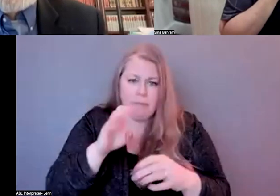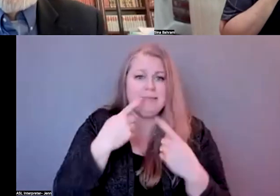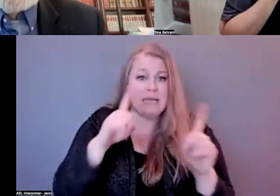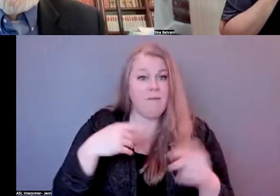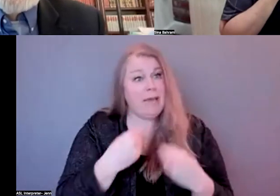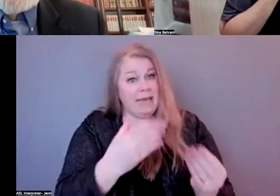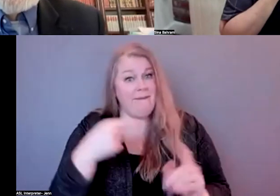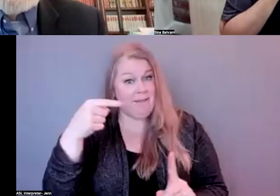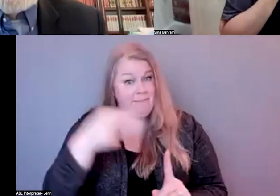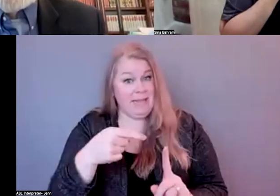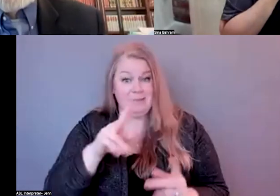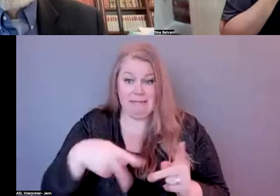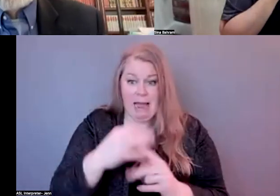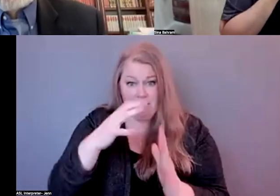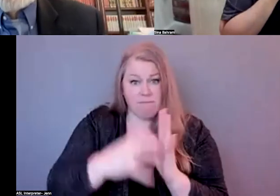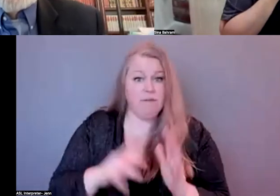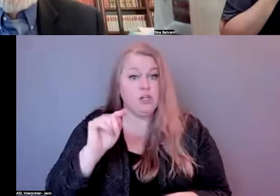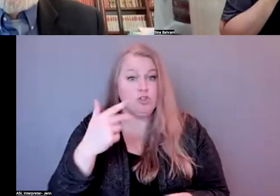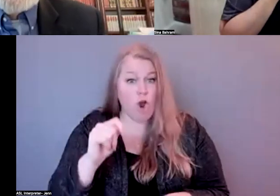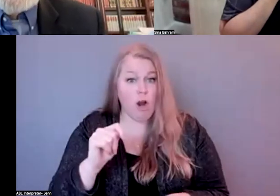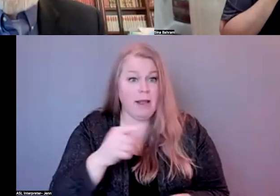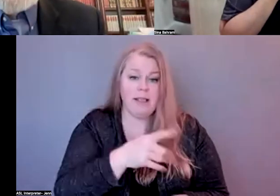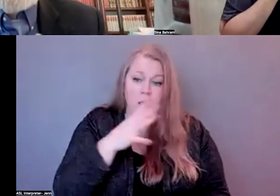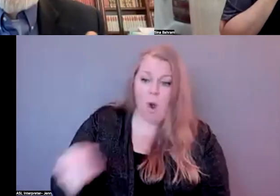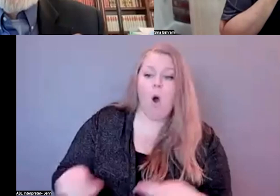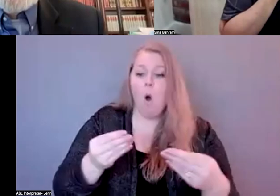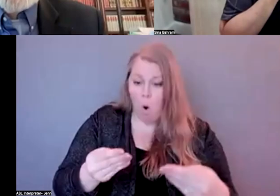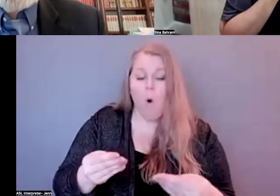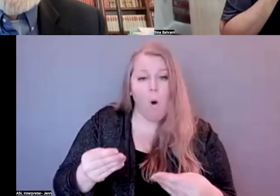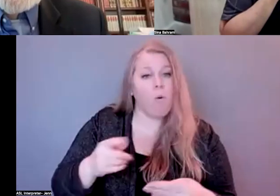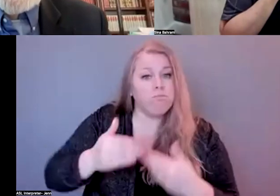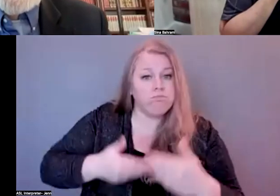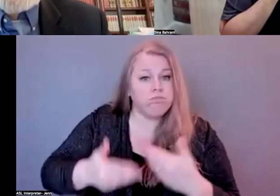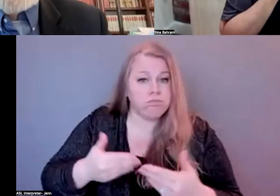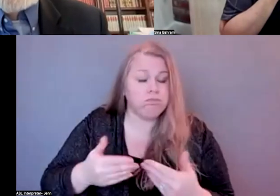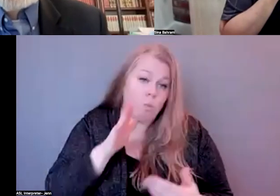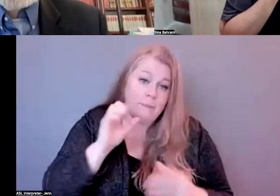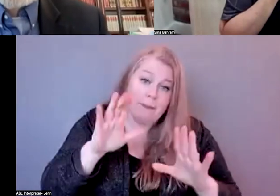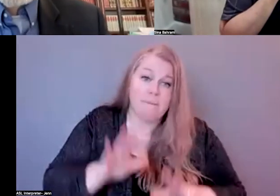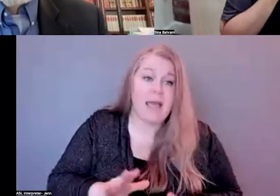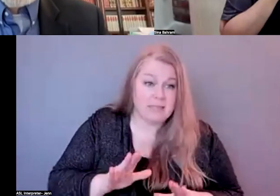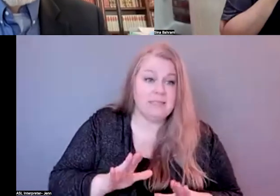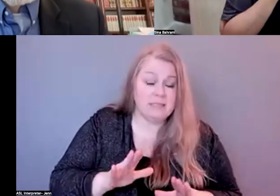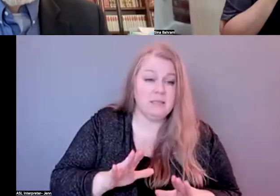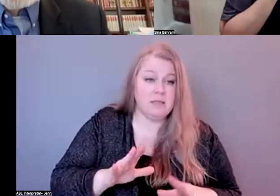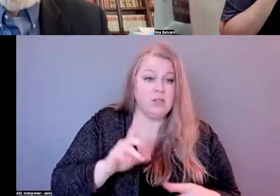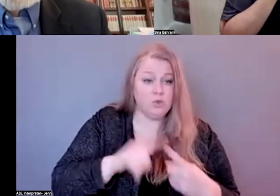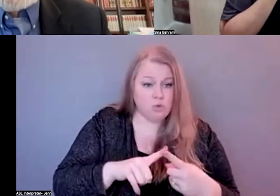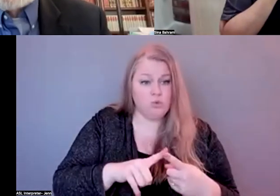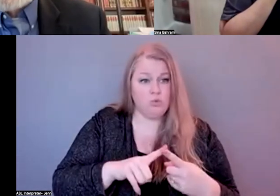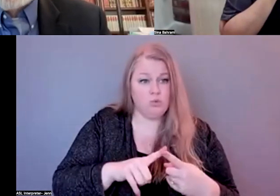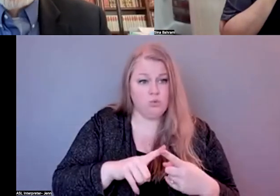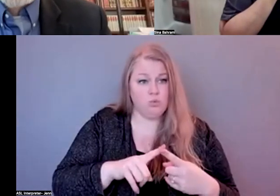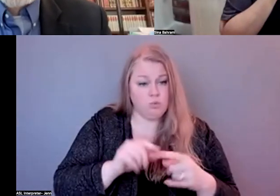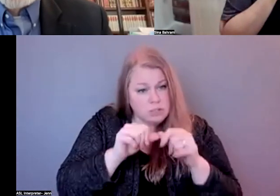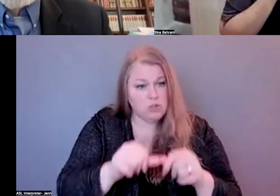this that they could contribute to, that would be amazing in terms of the progress